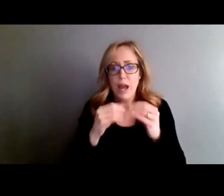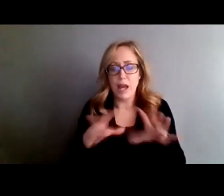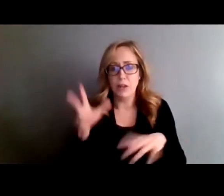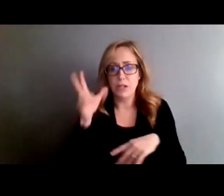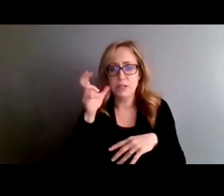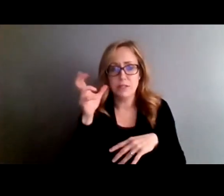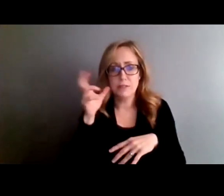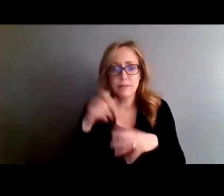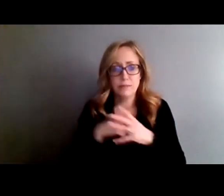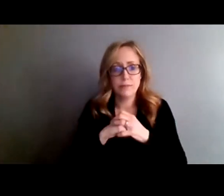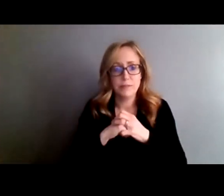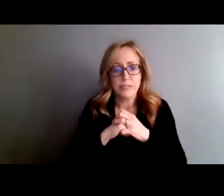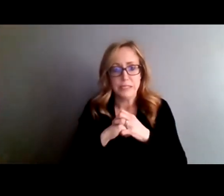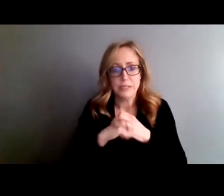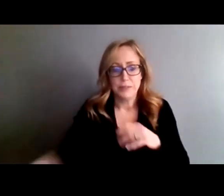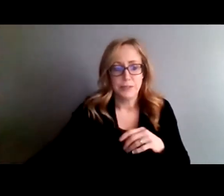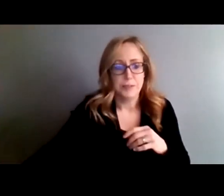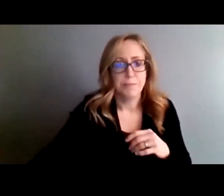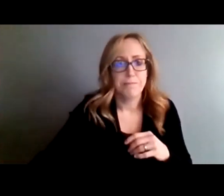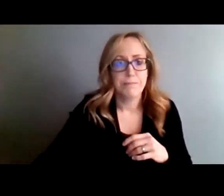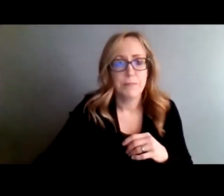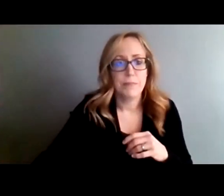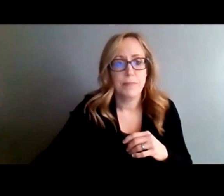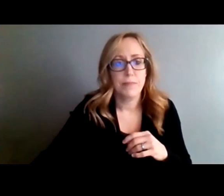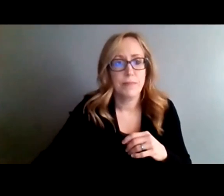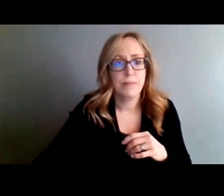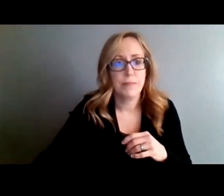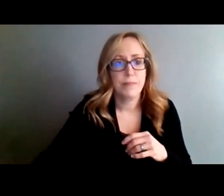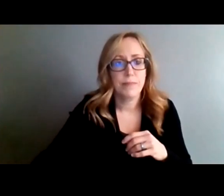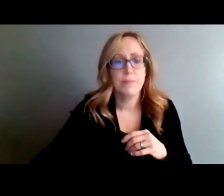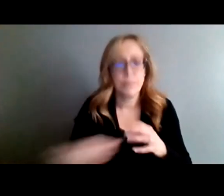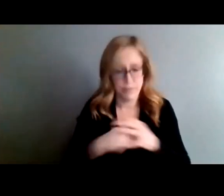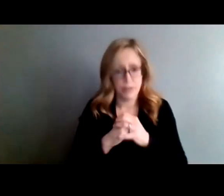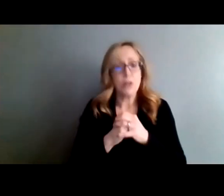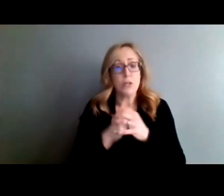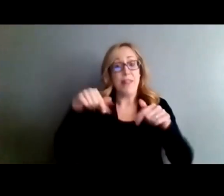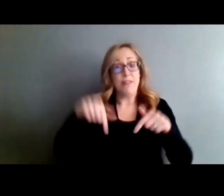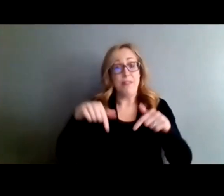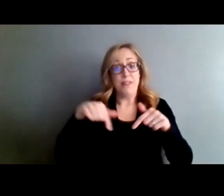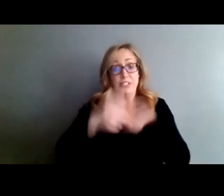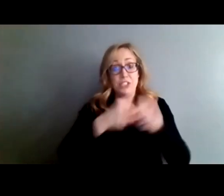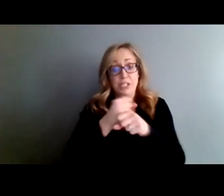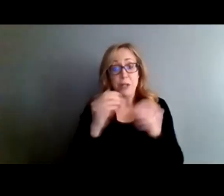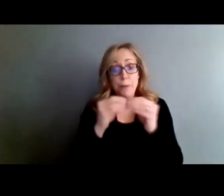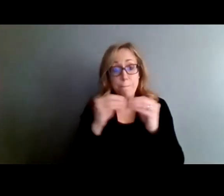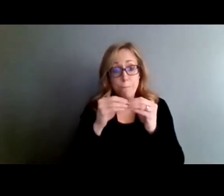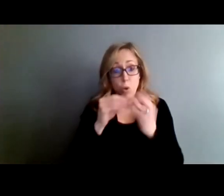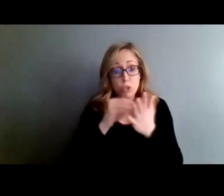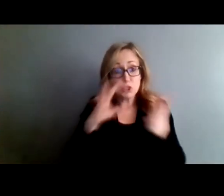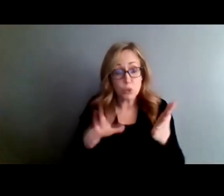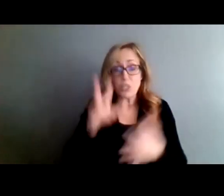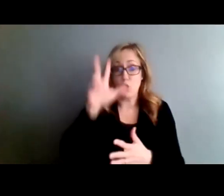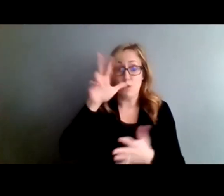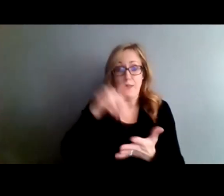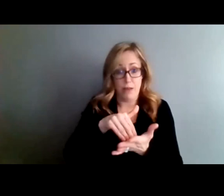been on campus. We've fortunately been able to bring back more and more students this year. We have approximately 3,000 students full-time on